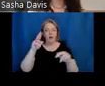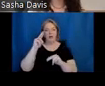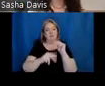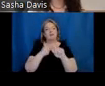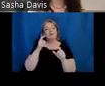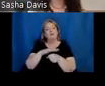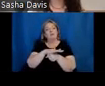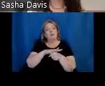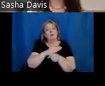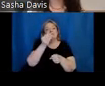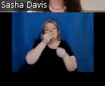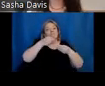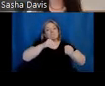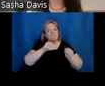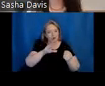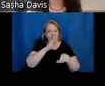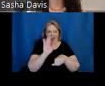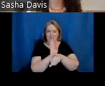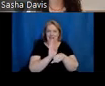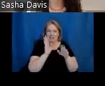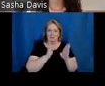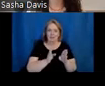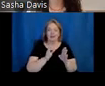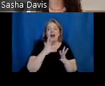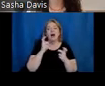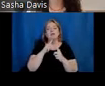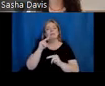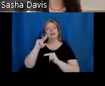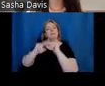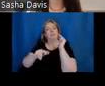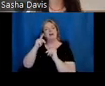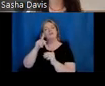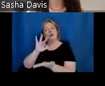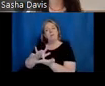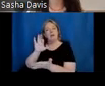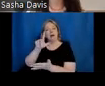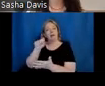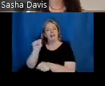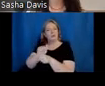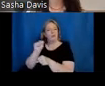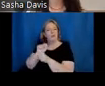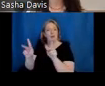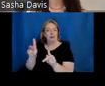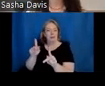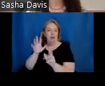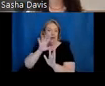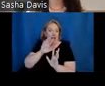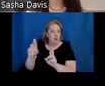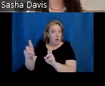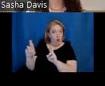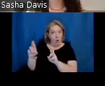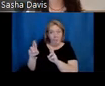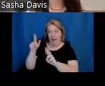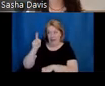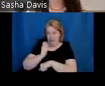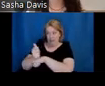grocer entrepreneur for housing for middle class workmen in hopes of fostering a built-in customer